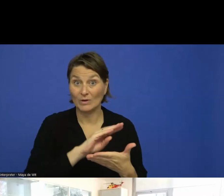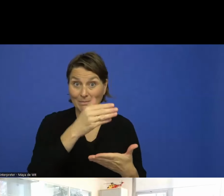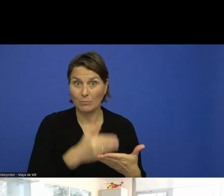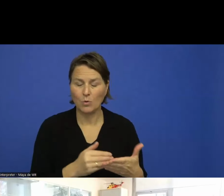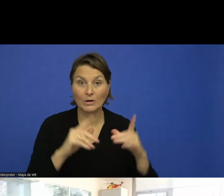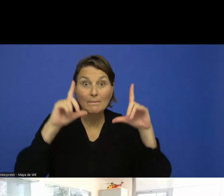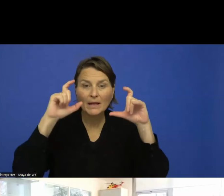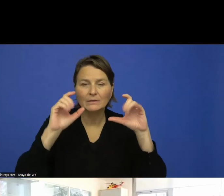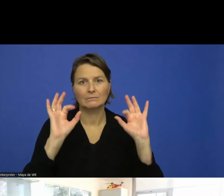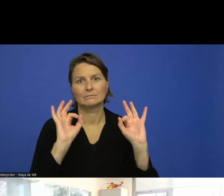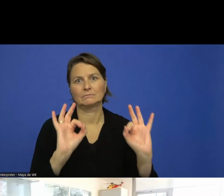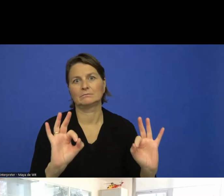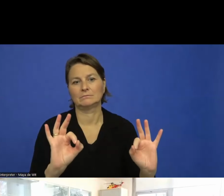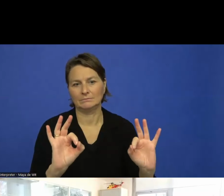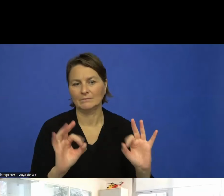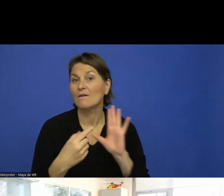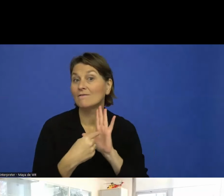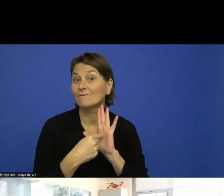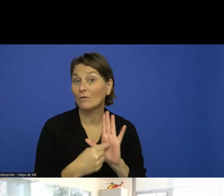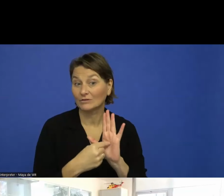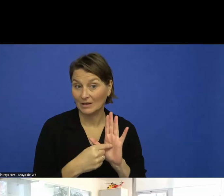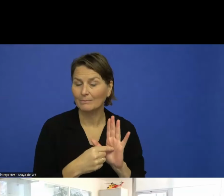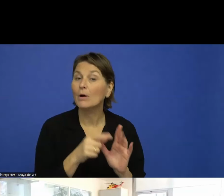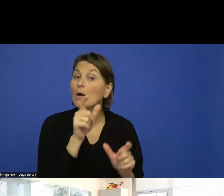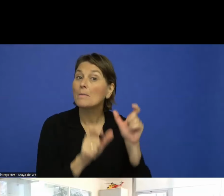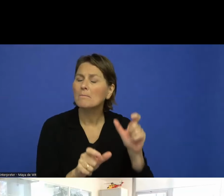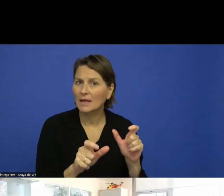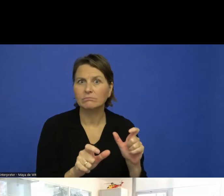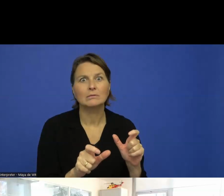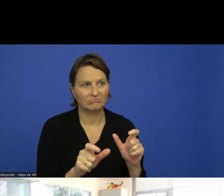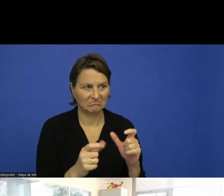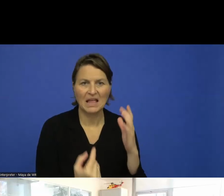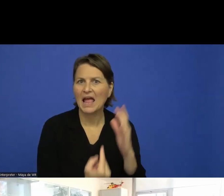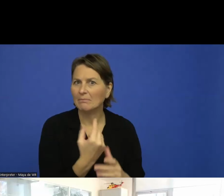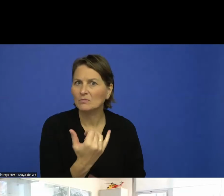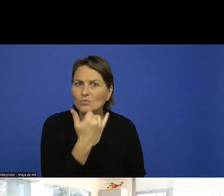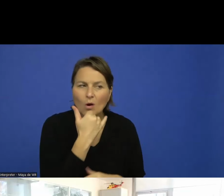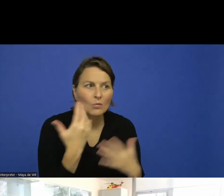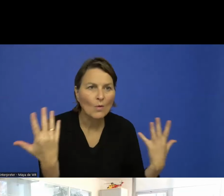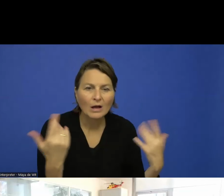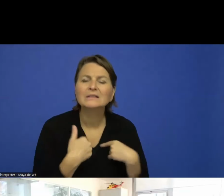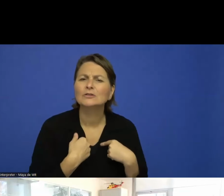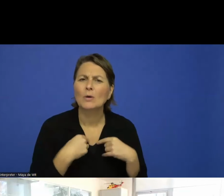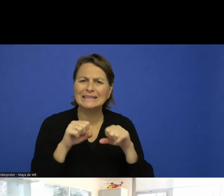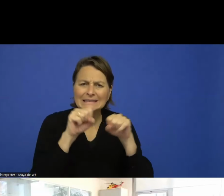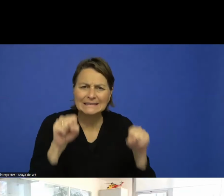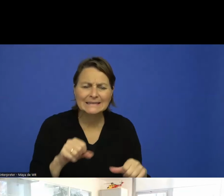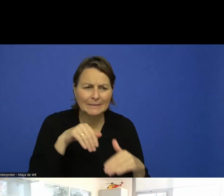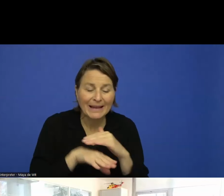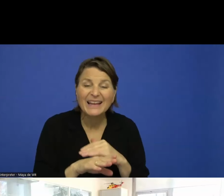for example, human beings make mistakes because the systems and processes they work in are poorly